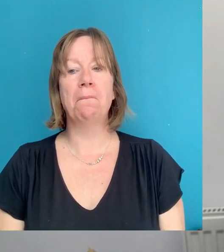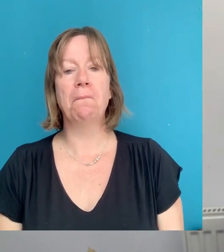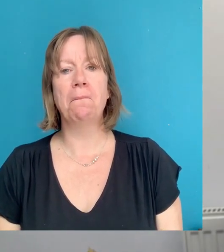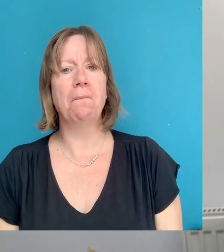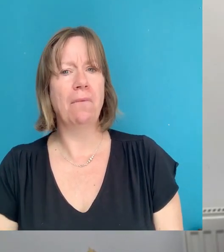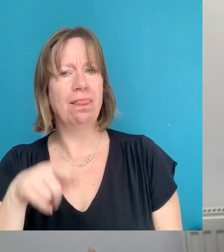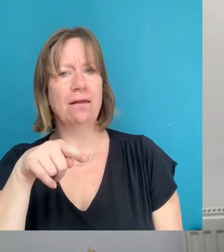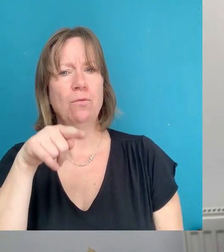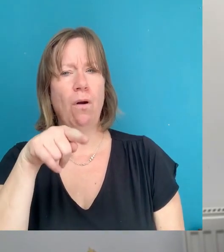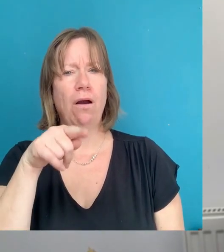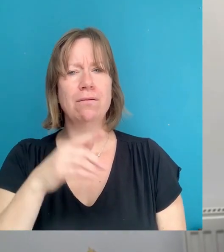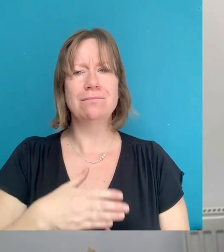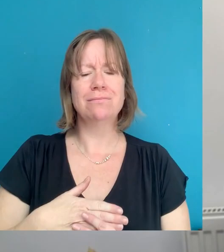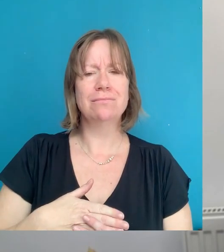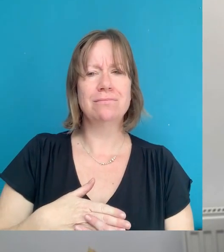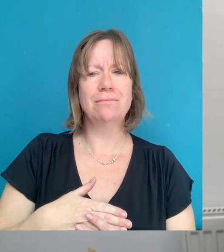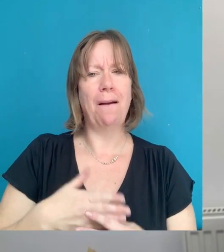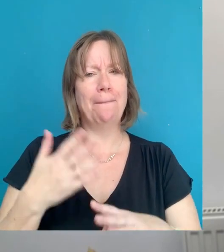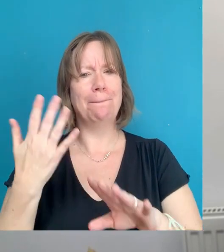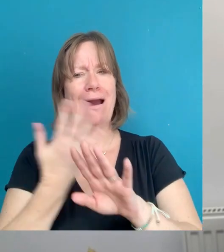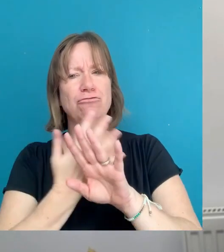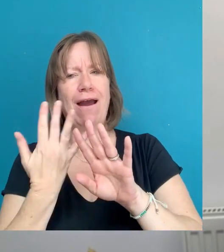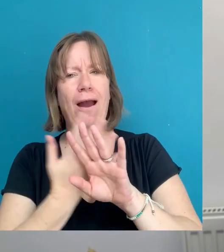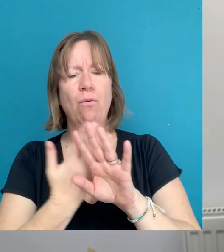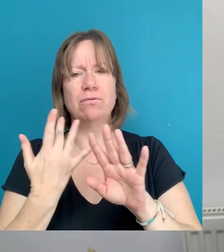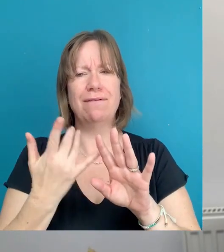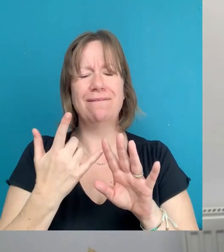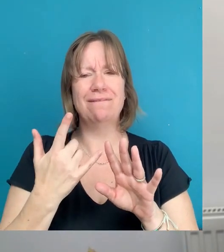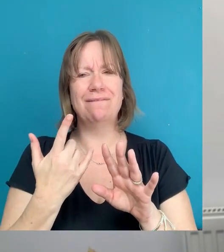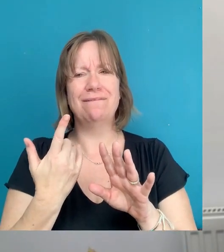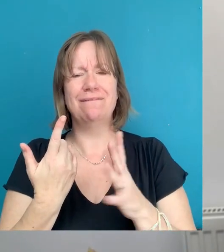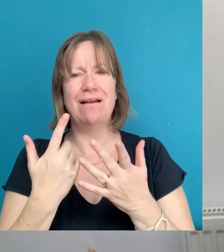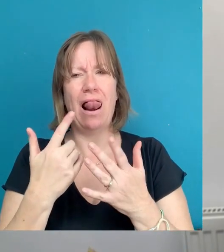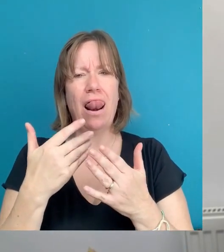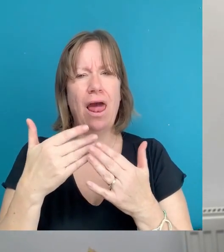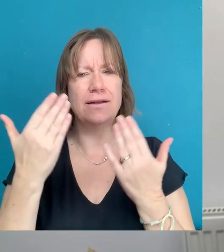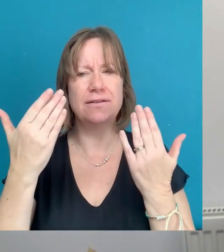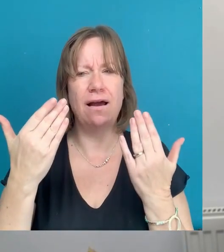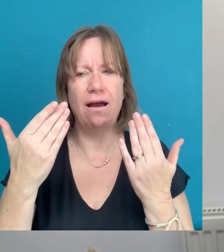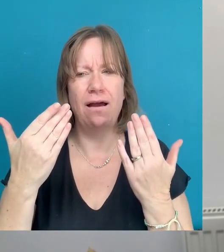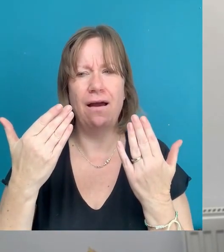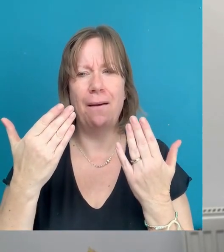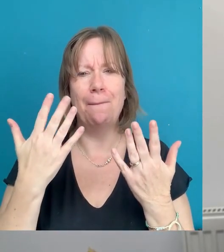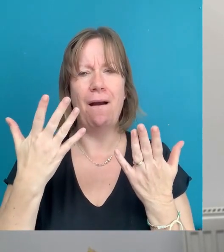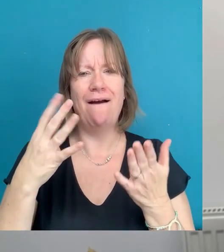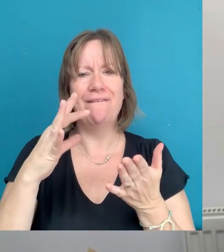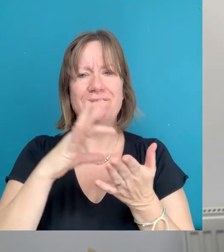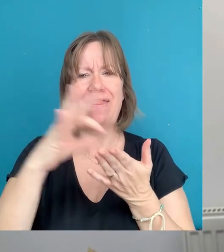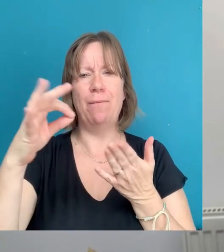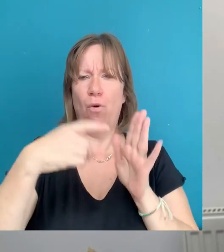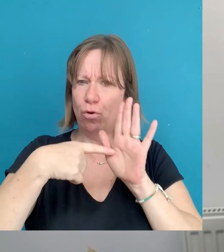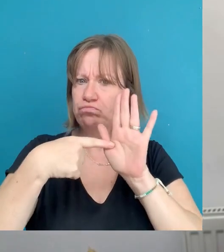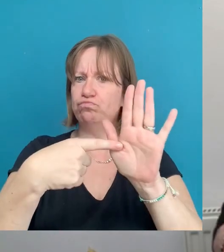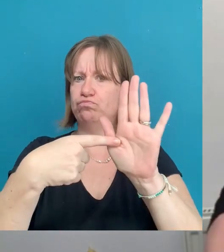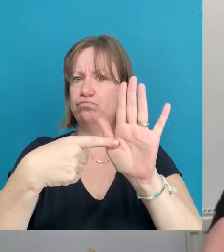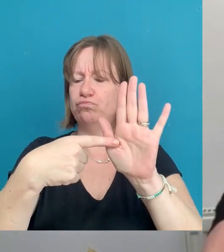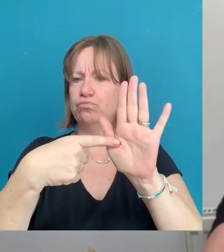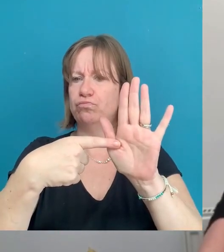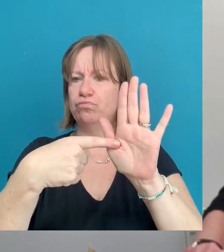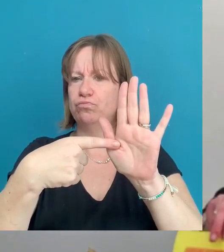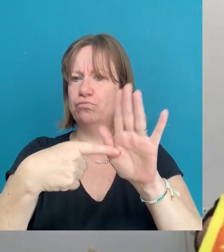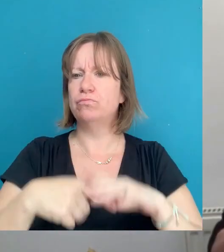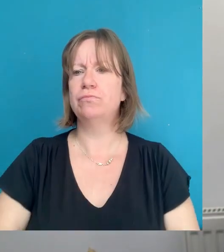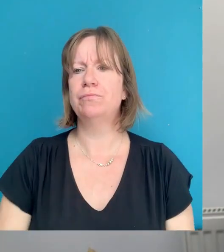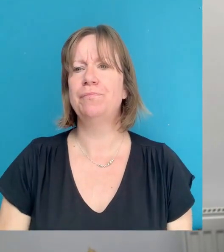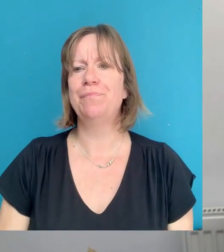So this one, the background is fainter, but the feather is more prominent. I'll